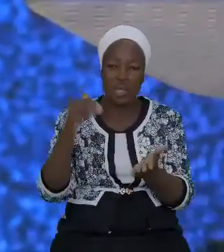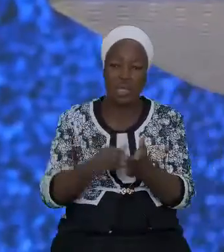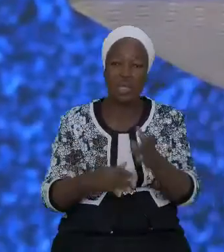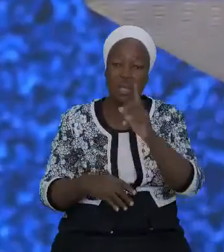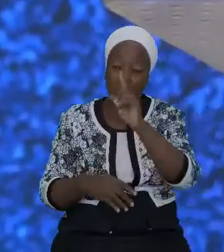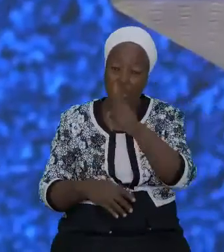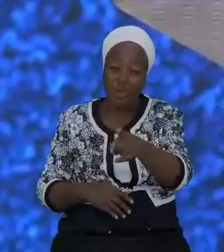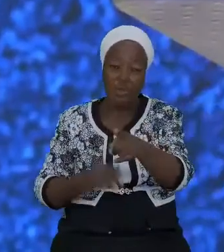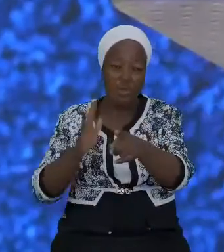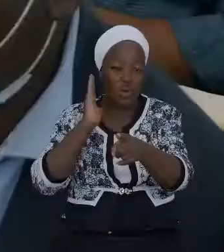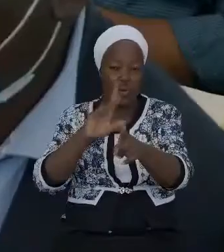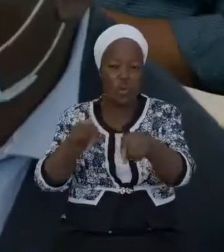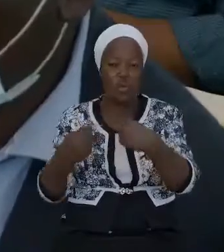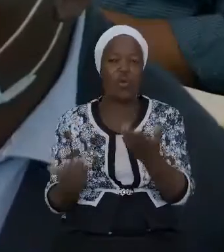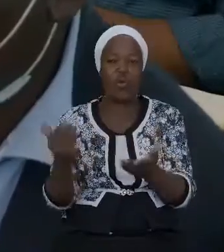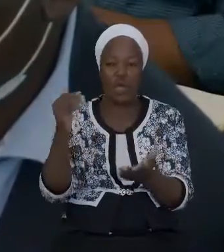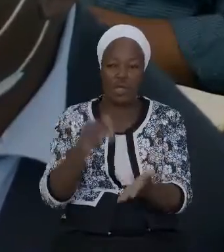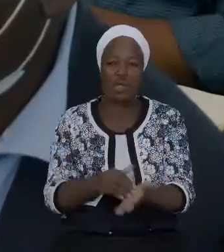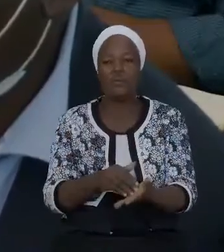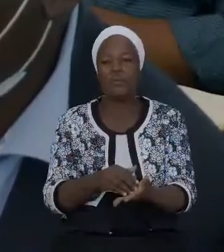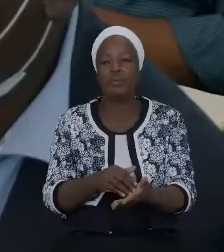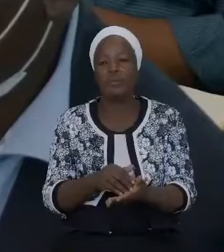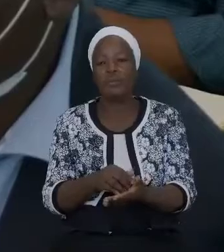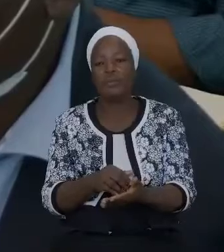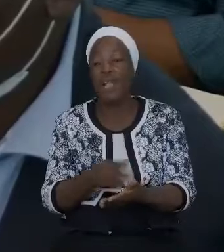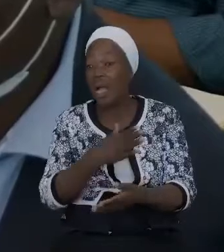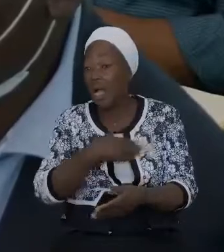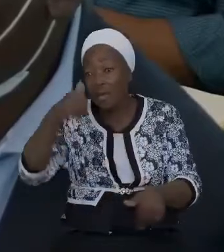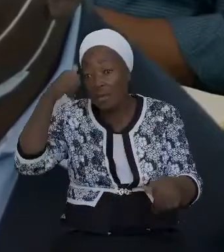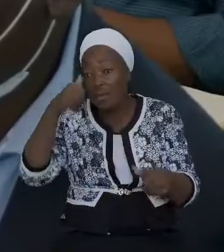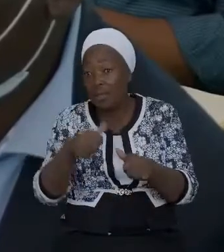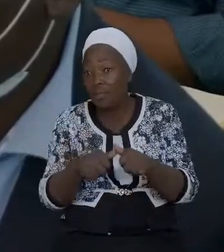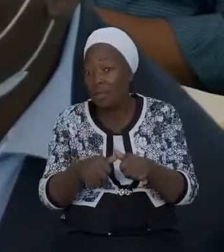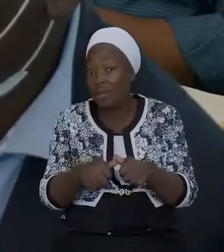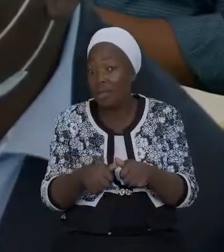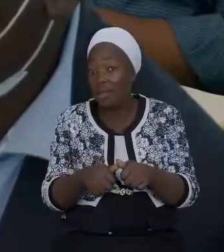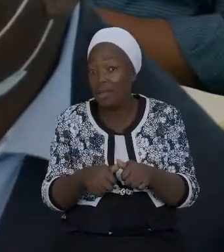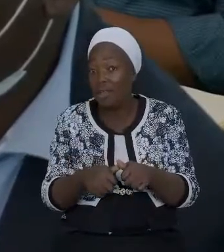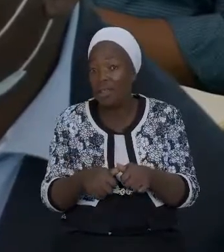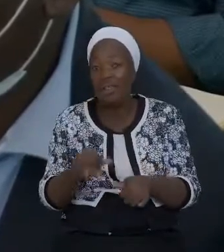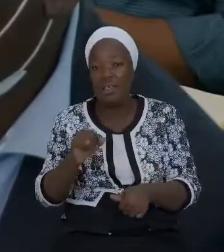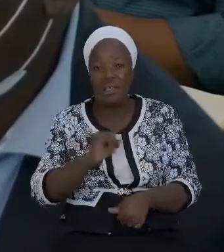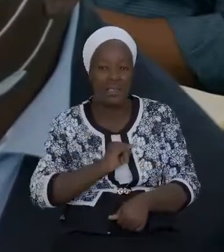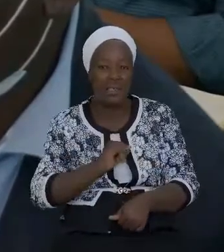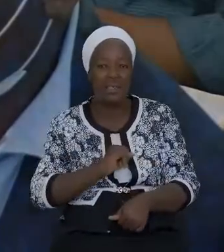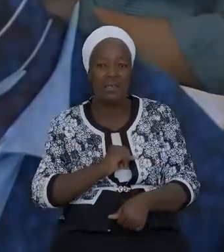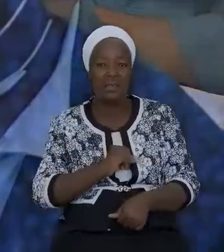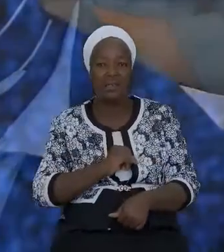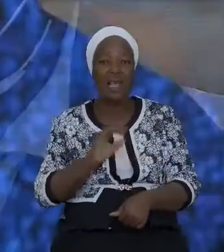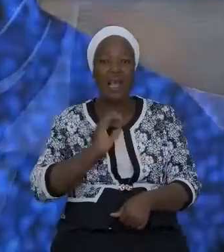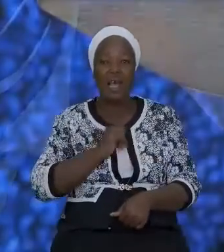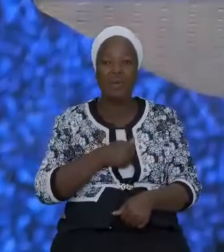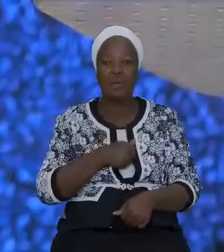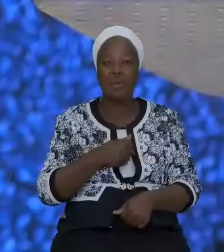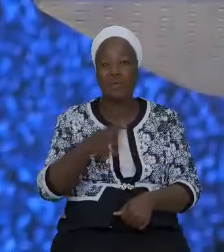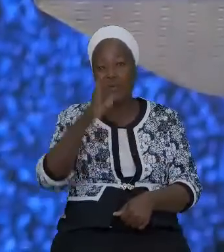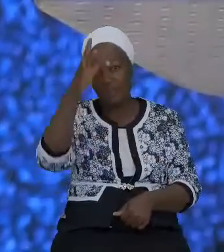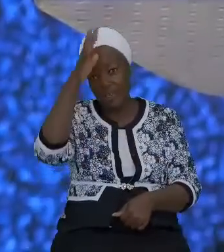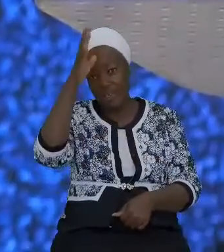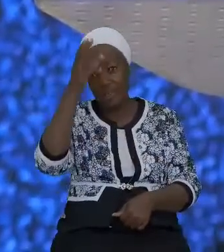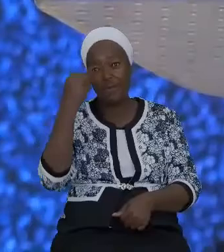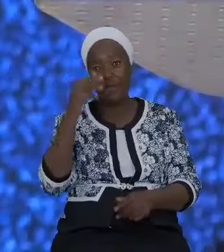will go again. I remember, I was just thinking about it yesterday, truly yesterday,